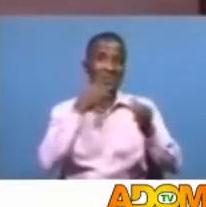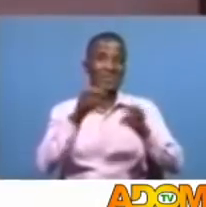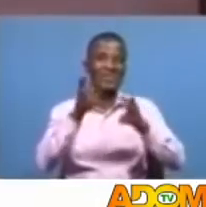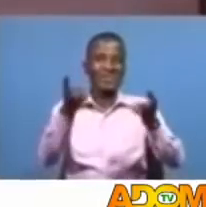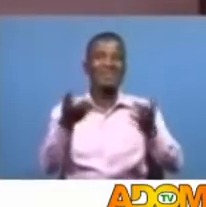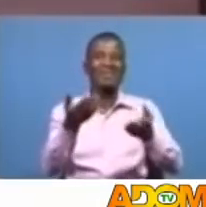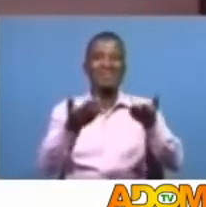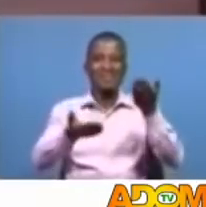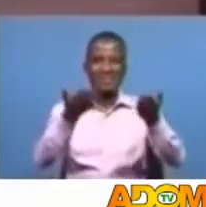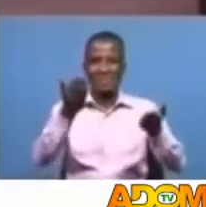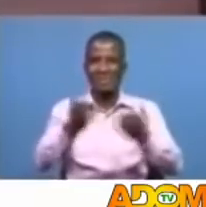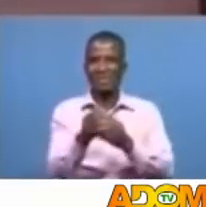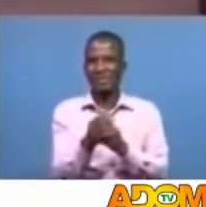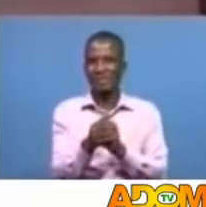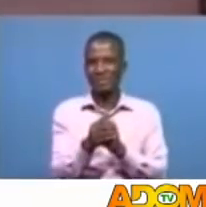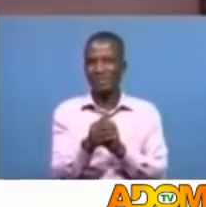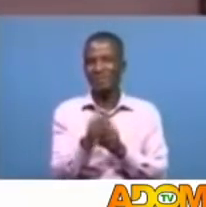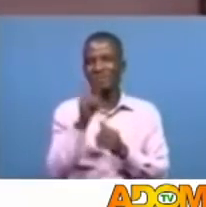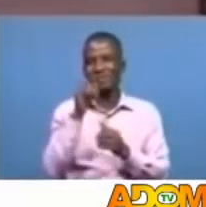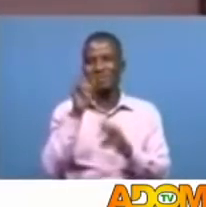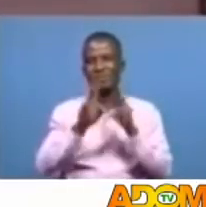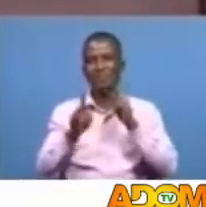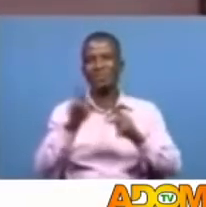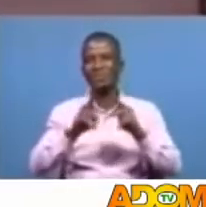Perhaps to mislead those who do not know the law.